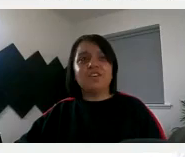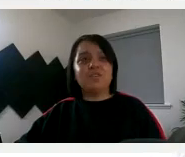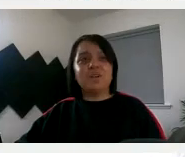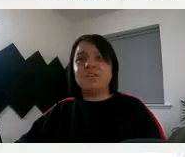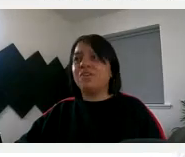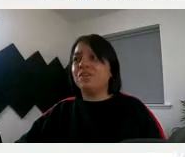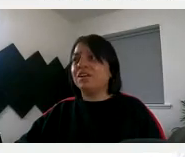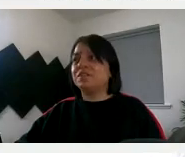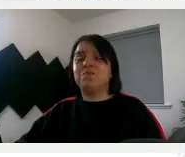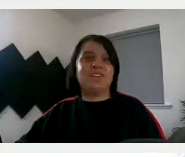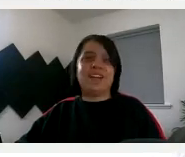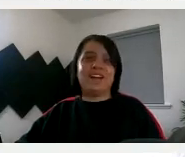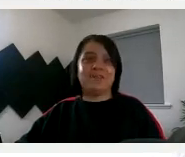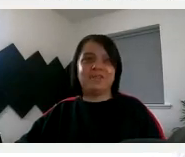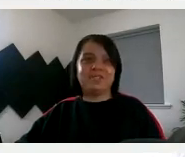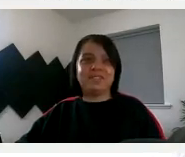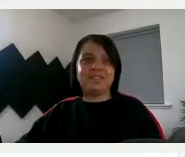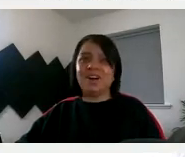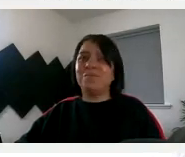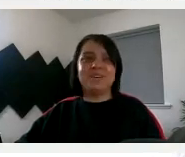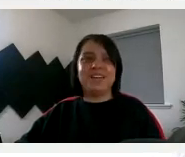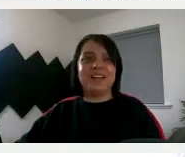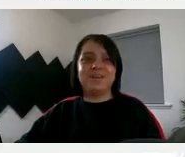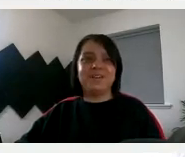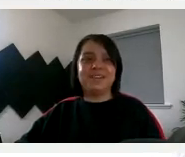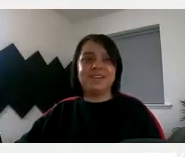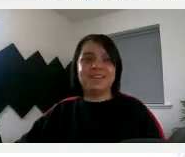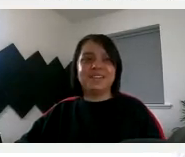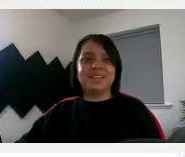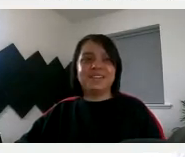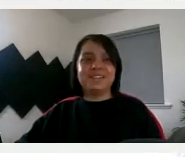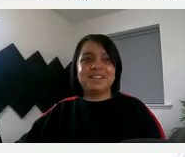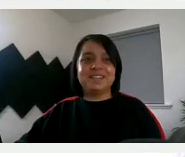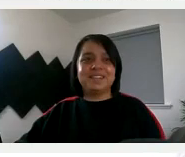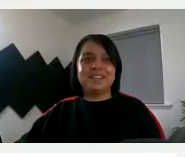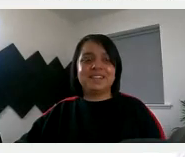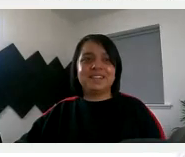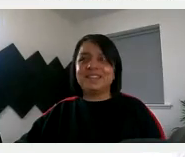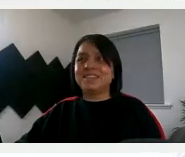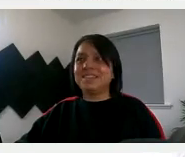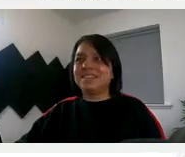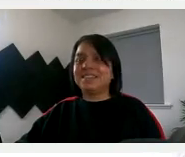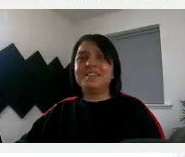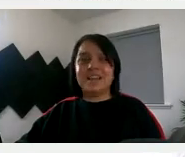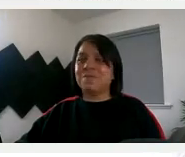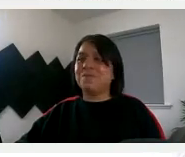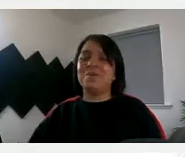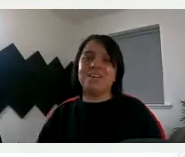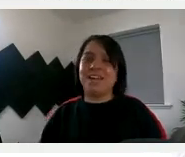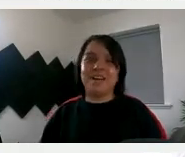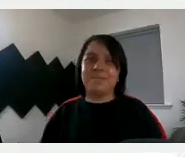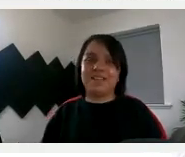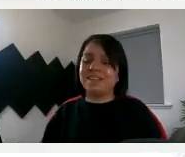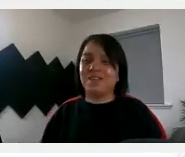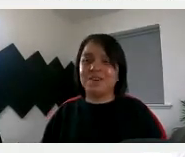Another good one we like is bloody hell. Oh, bloody hell. That is very, very British, isn't it? Yeah, bloody